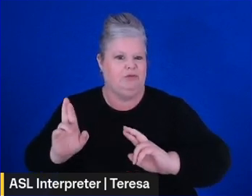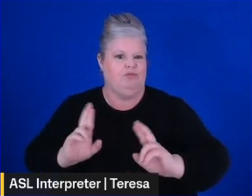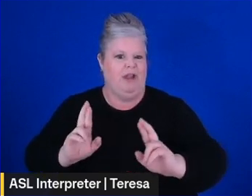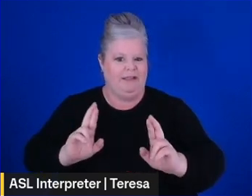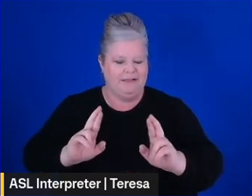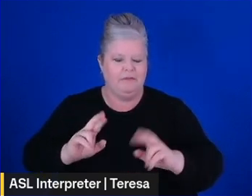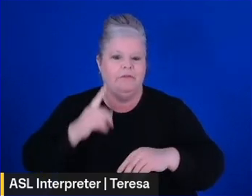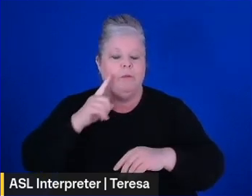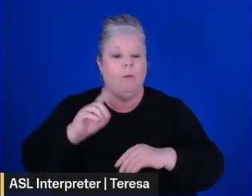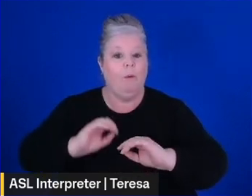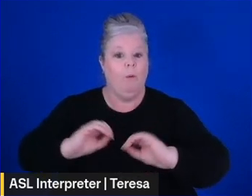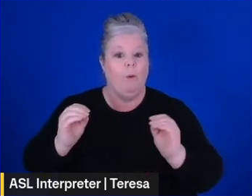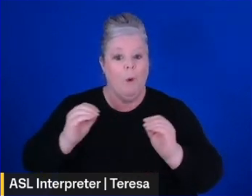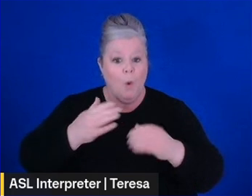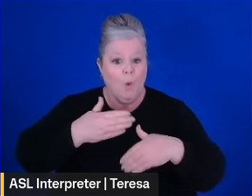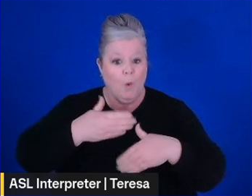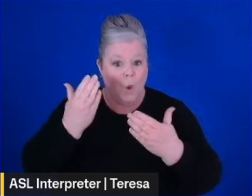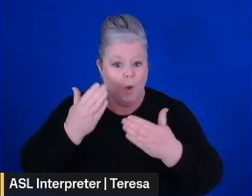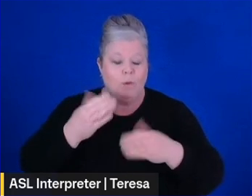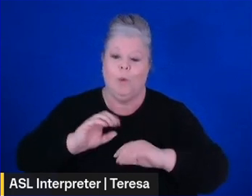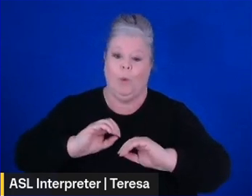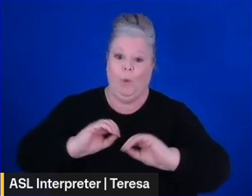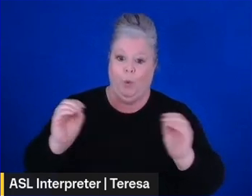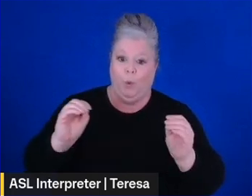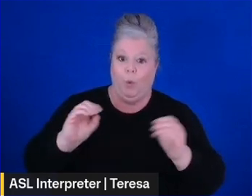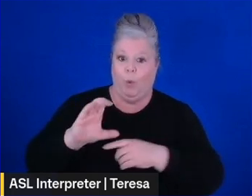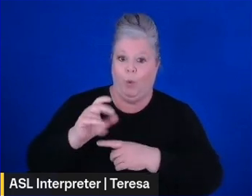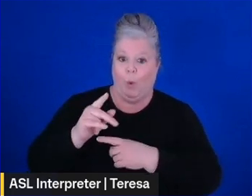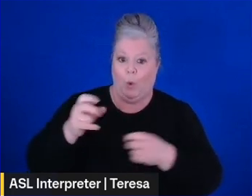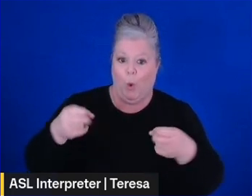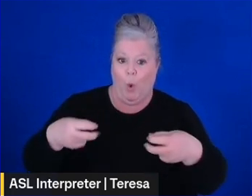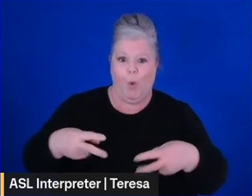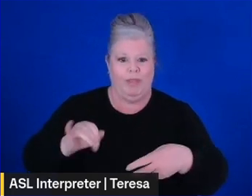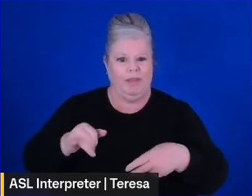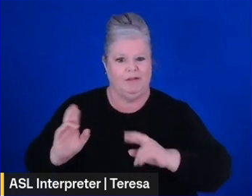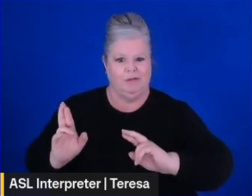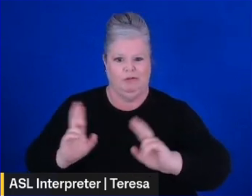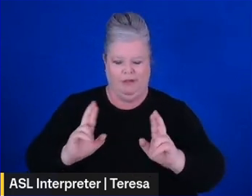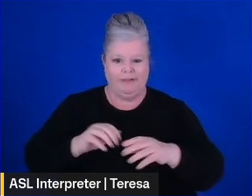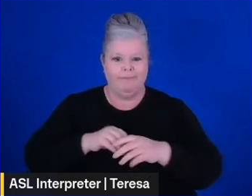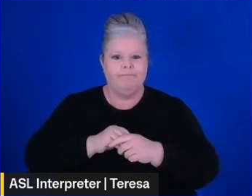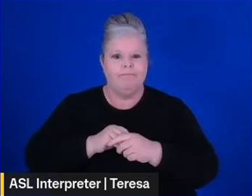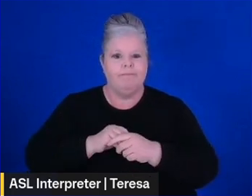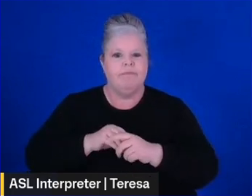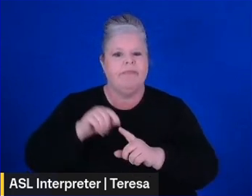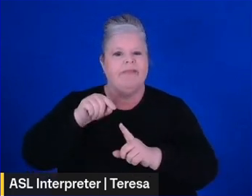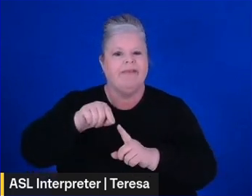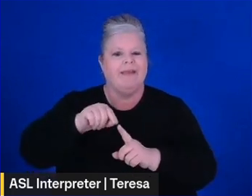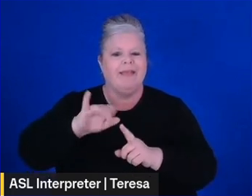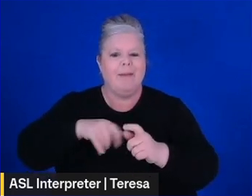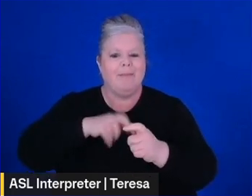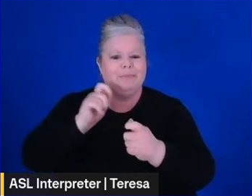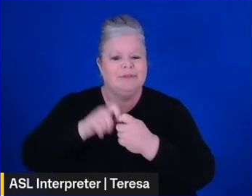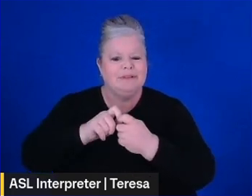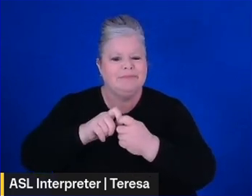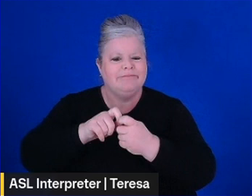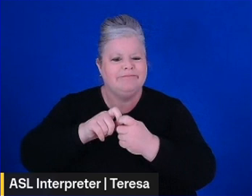is an important concept here because the particularity, the specificity